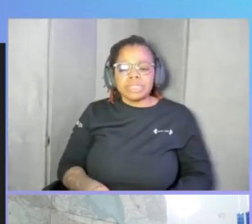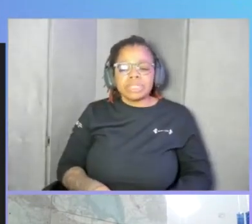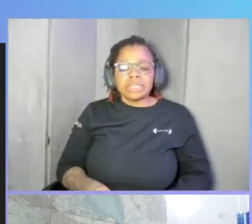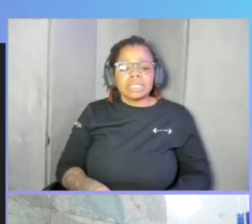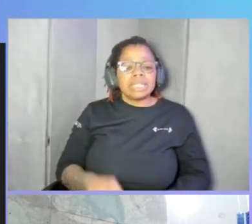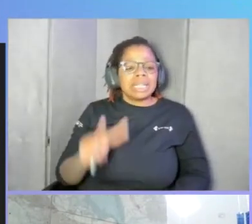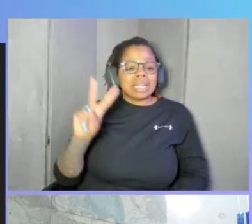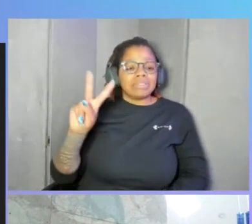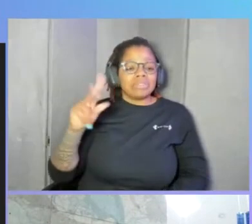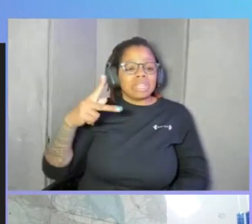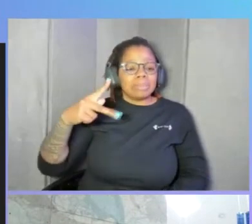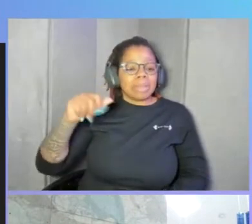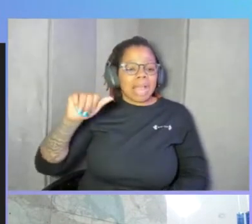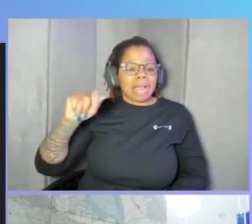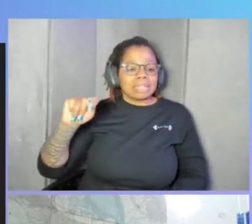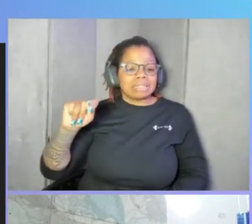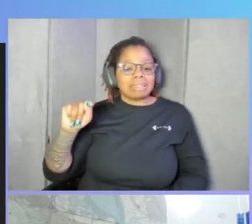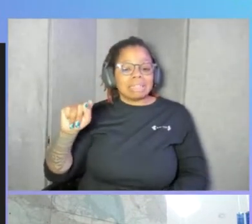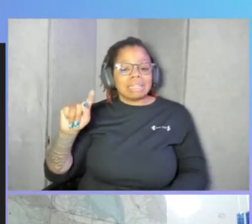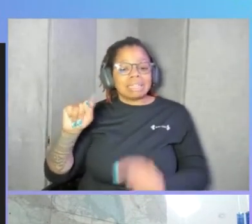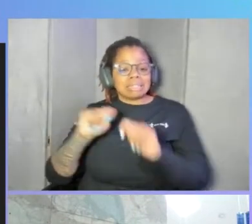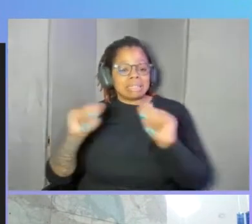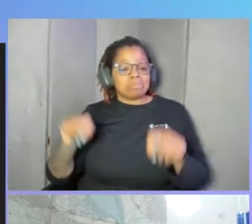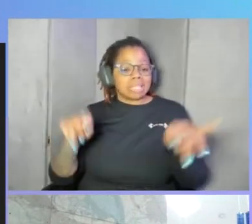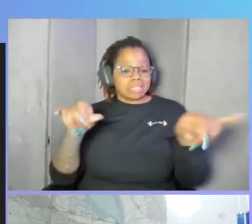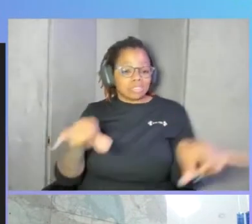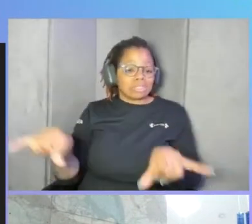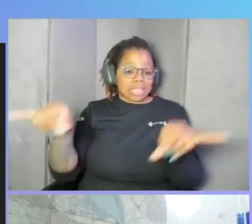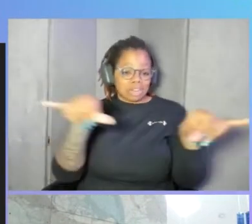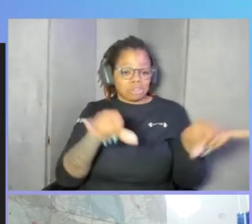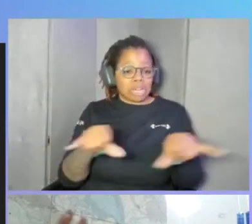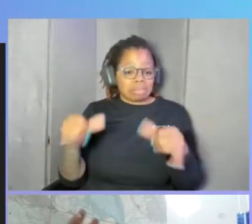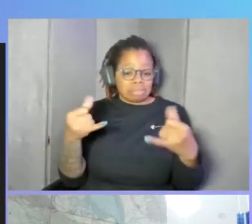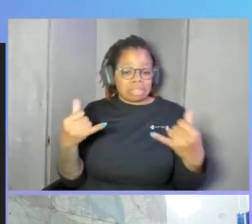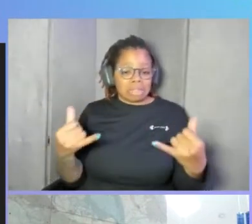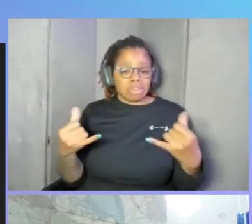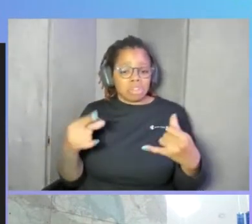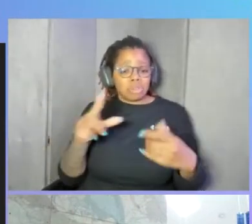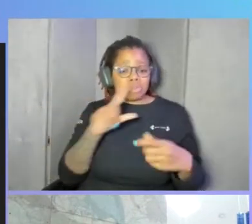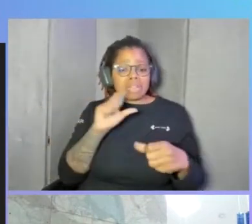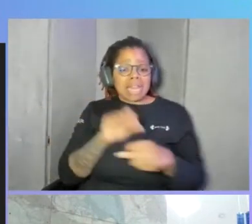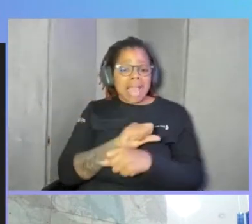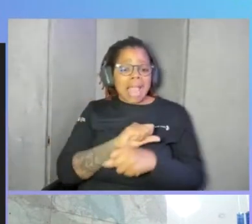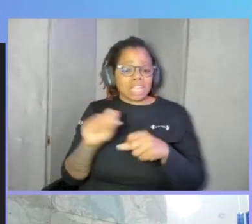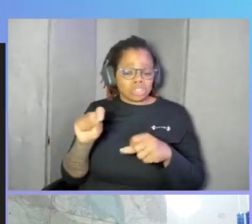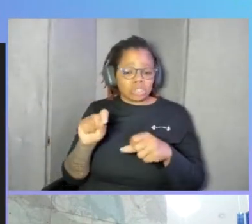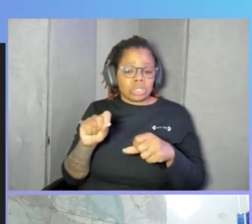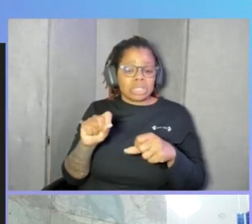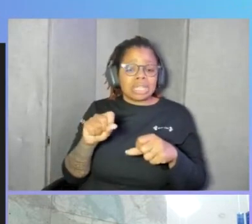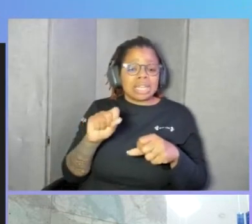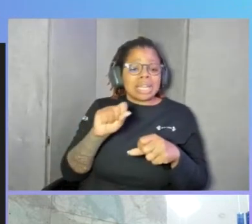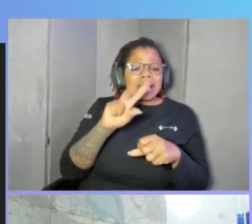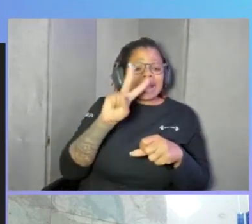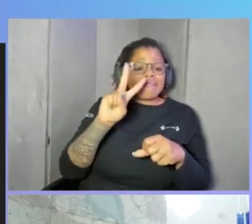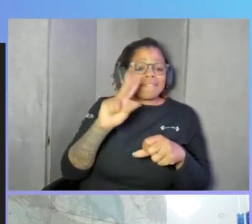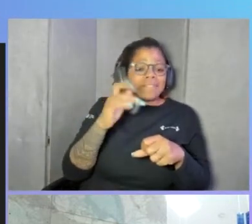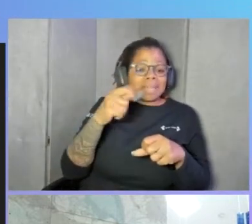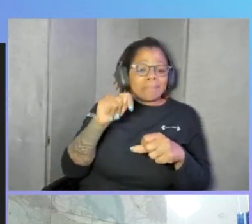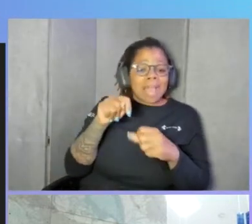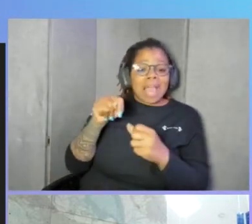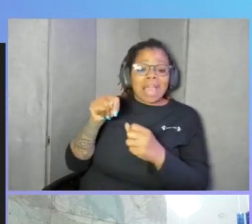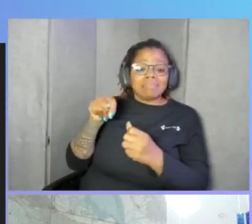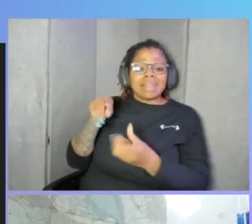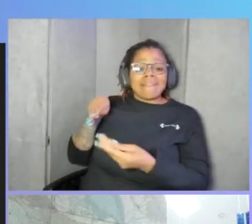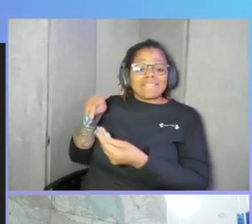VPAT templates are standardized, you can actually feed the VPAT template into